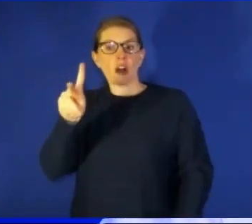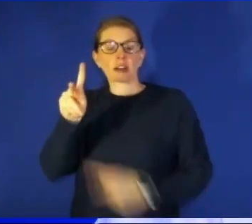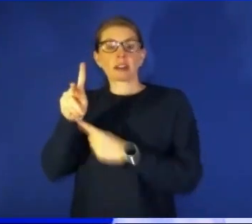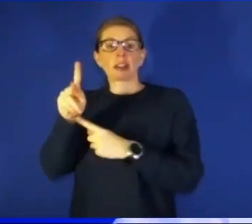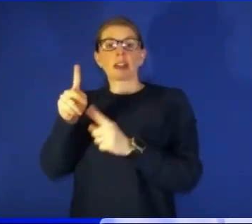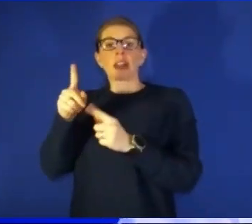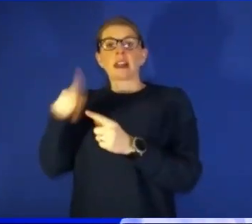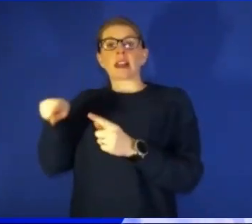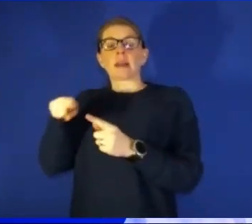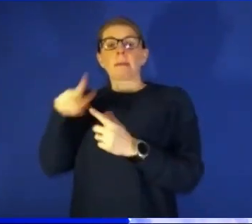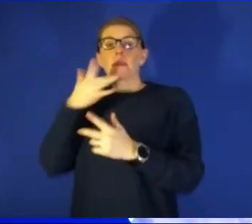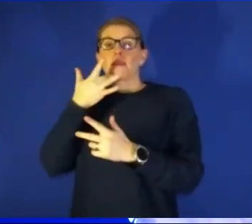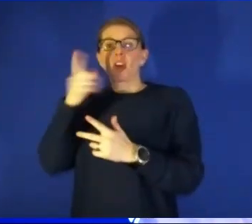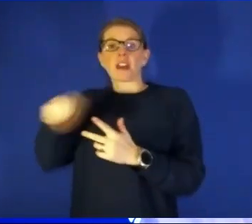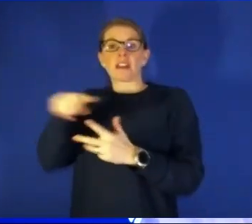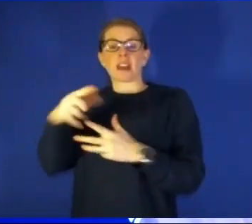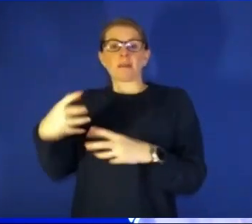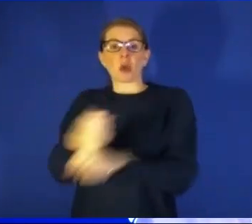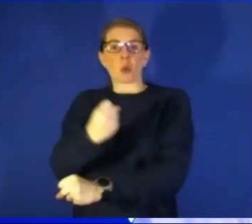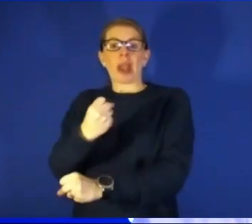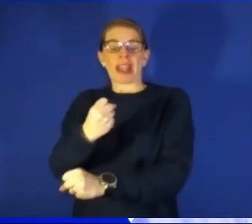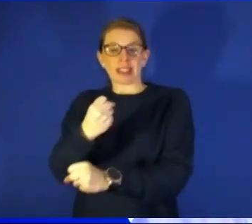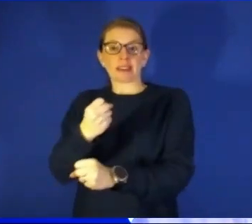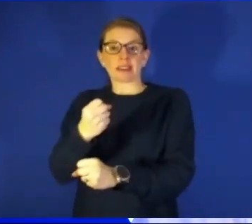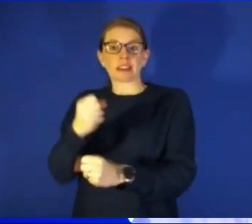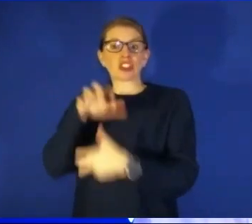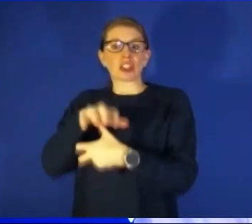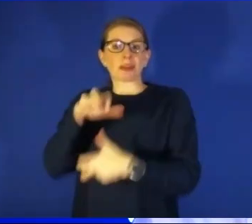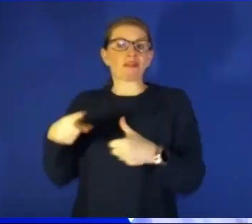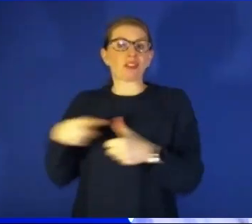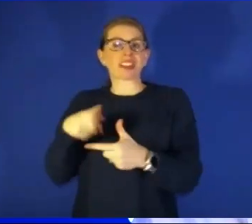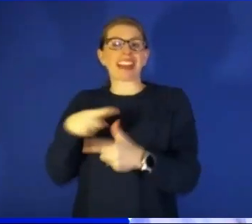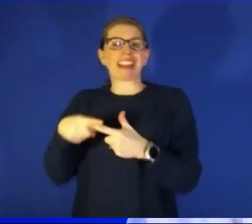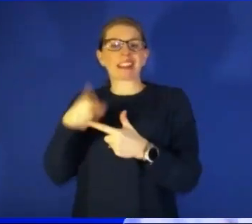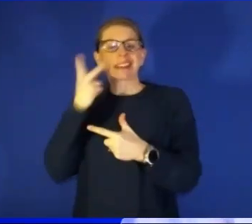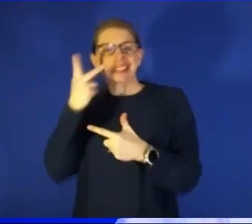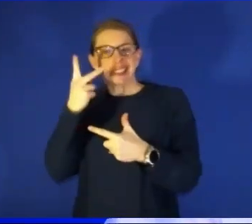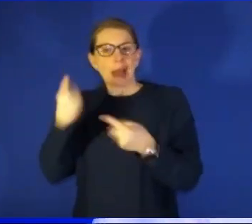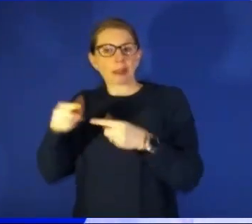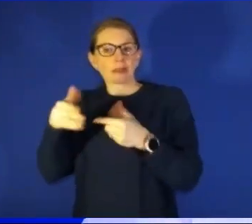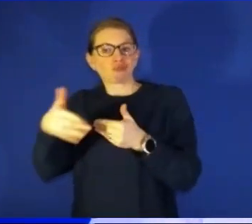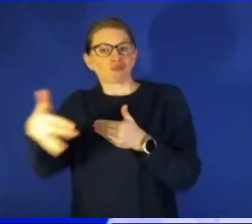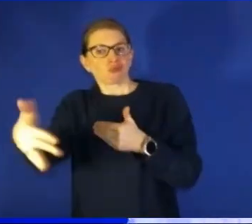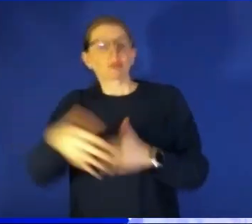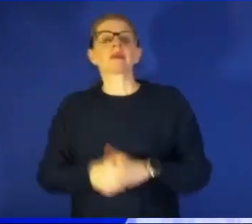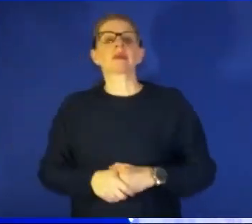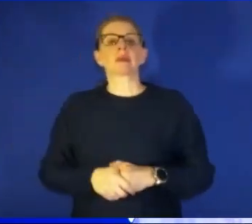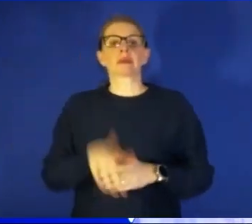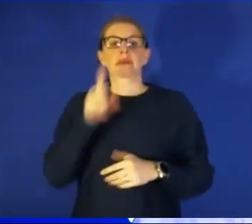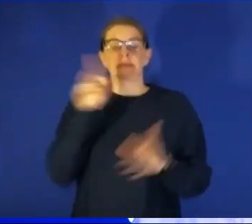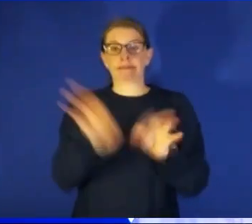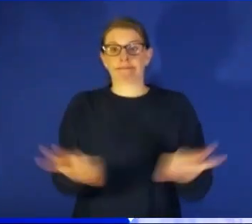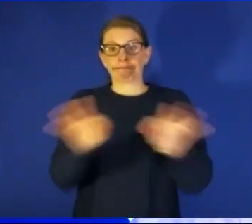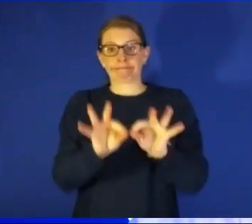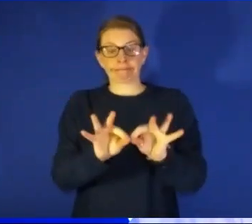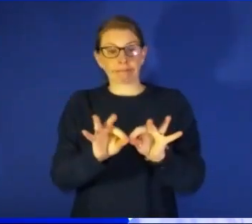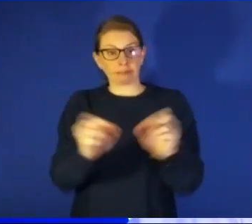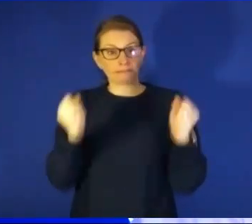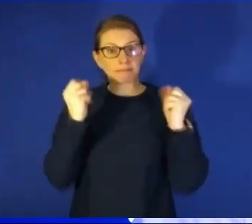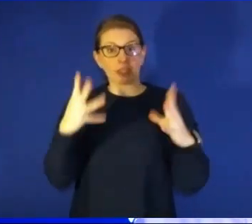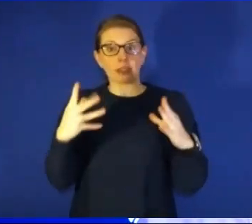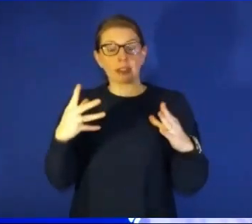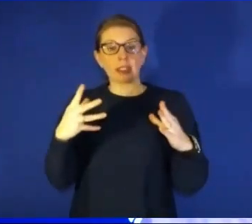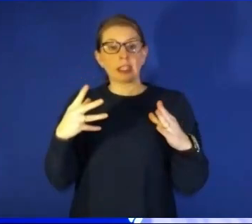first, and then let the chips where they may fall after that. But I think that's important. You know, they've had so many in a